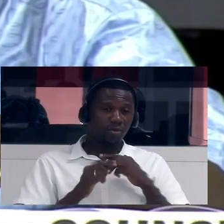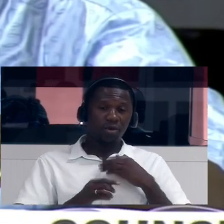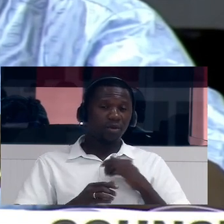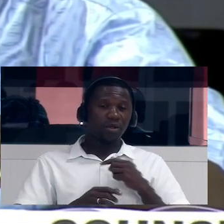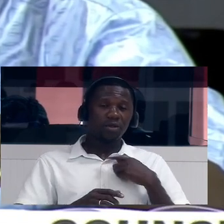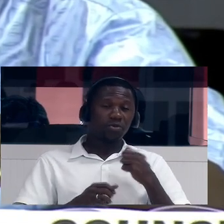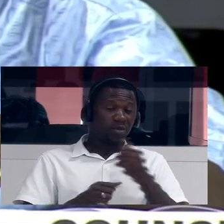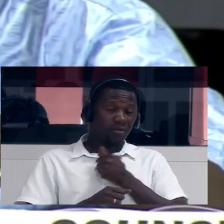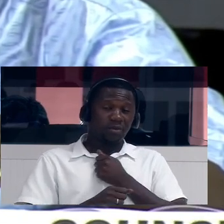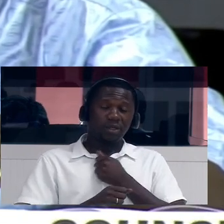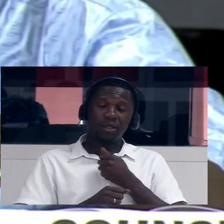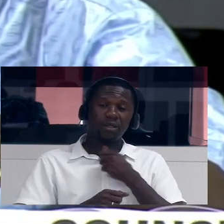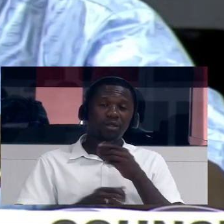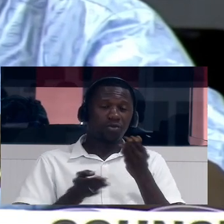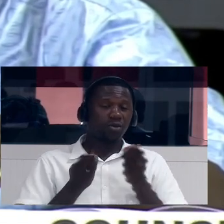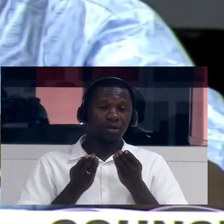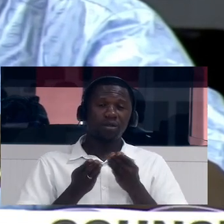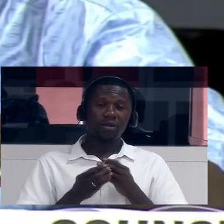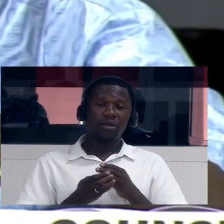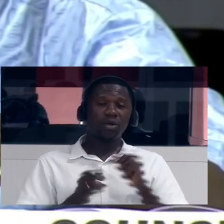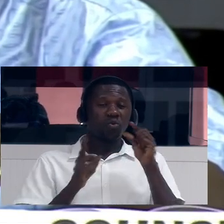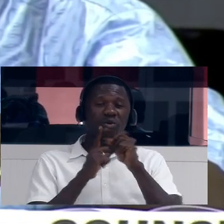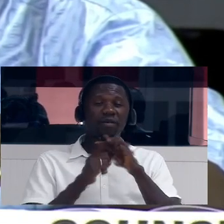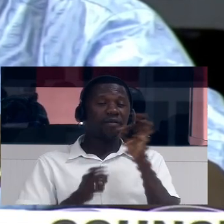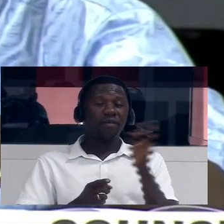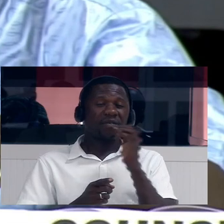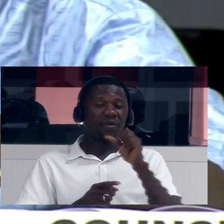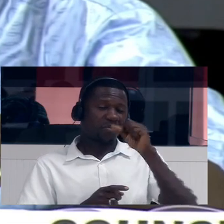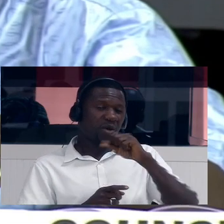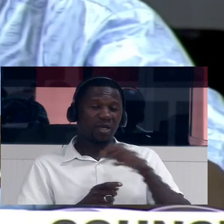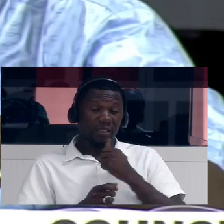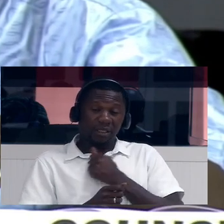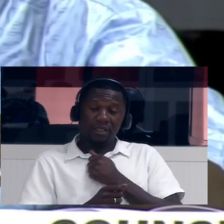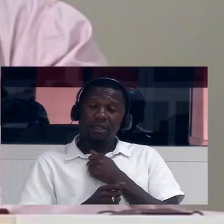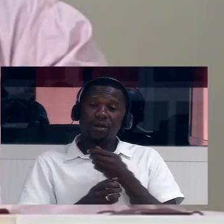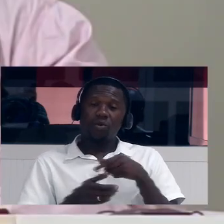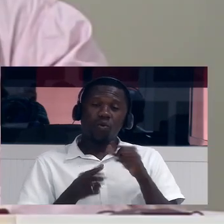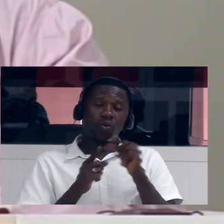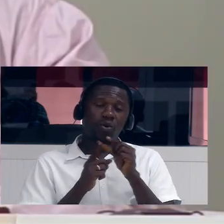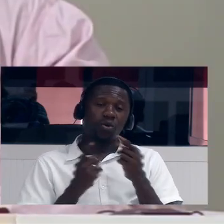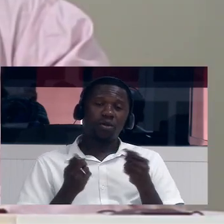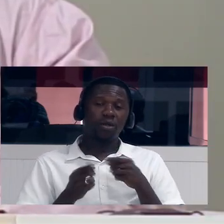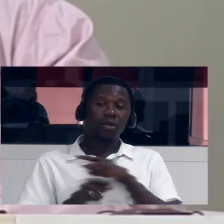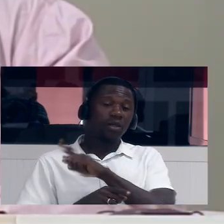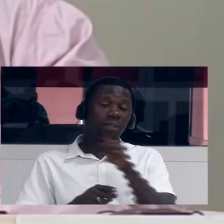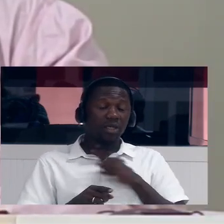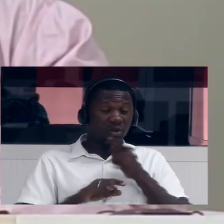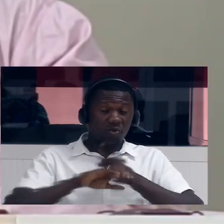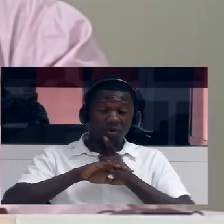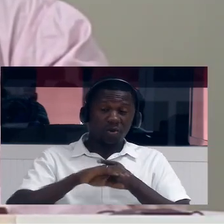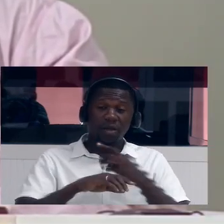folks. The remarks were very harsh and threatening. They warned that if anybody